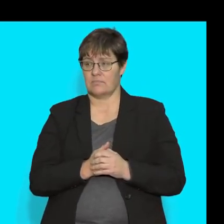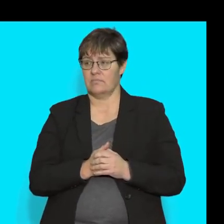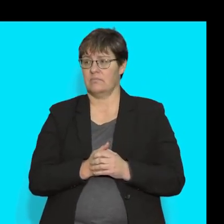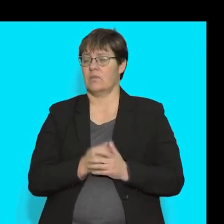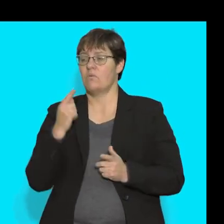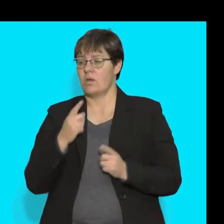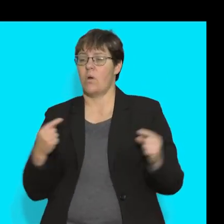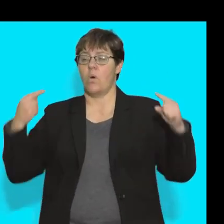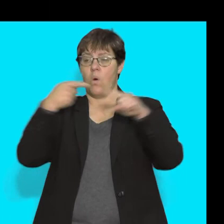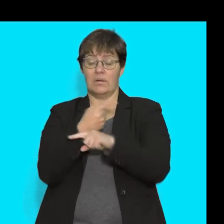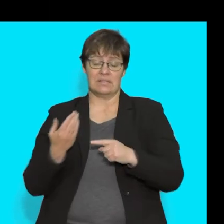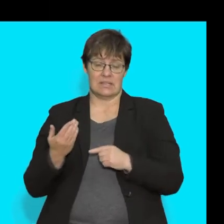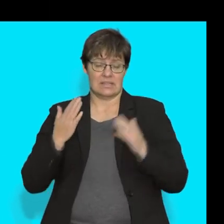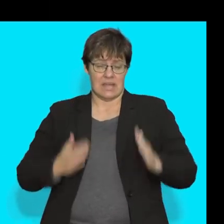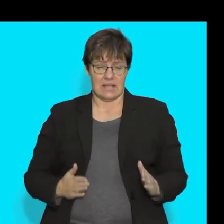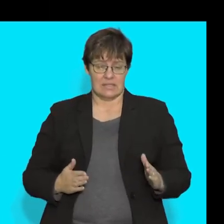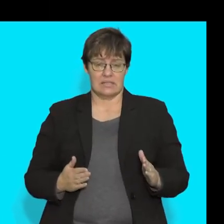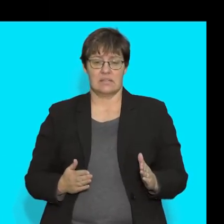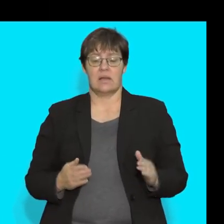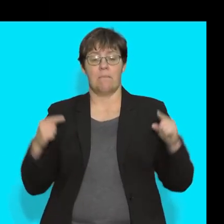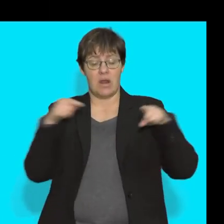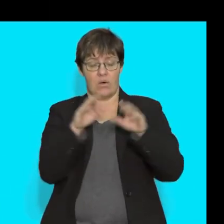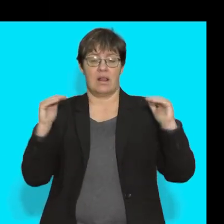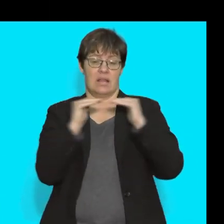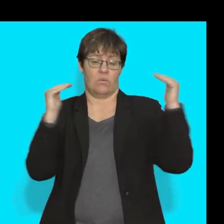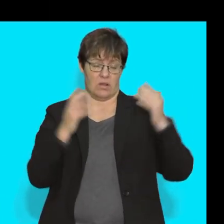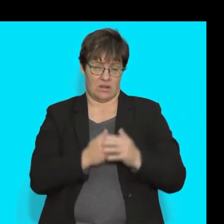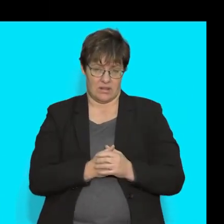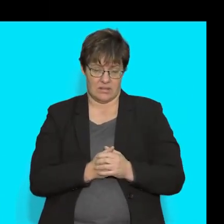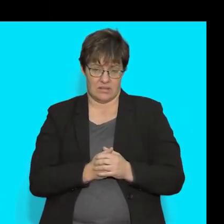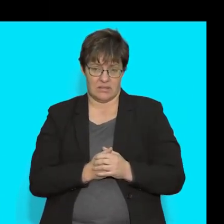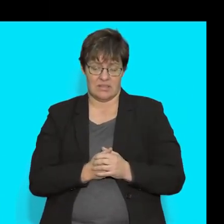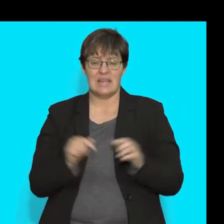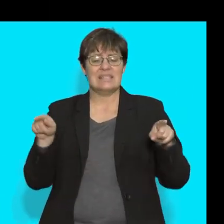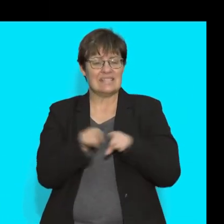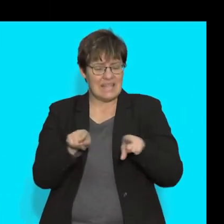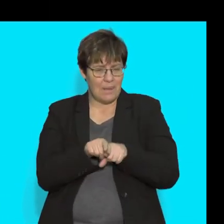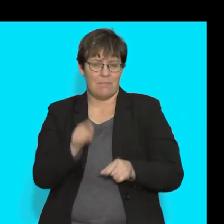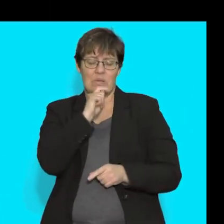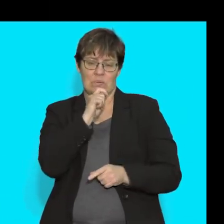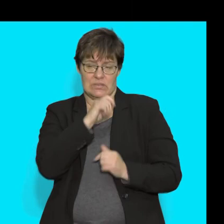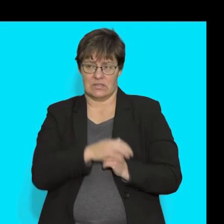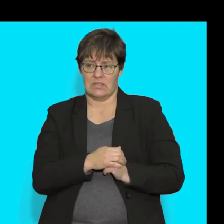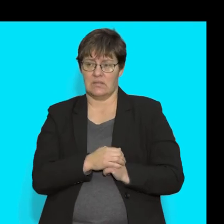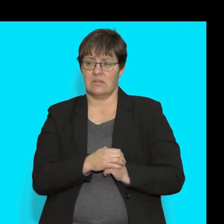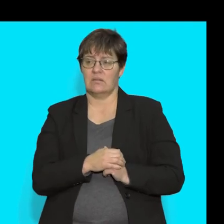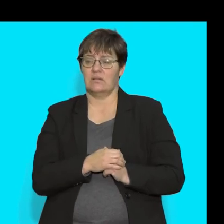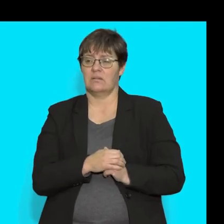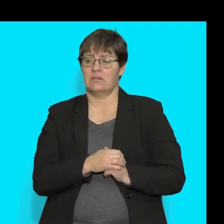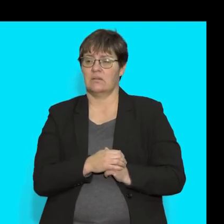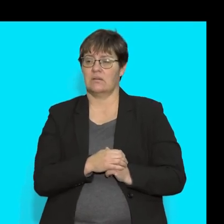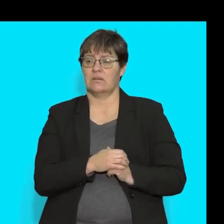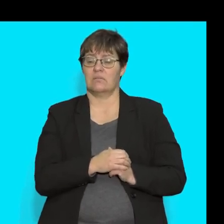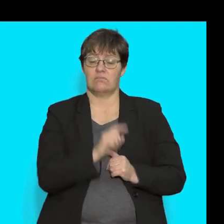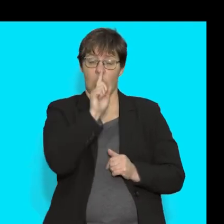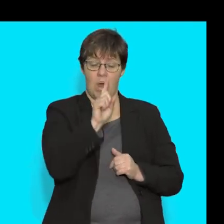it means one pair of opposite sides parallel and equal. You see, same thing that I've been using here, right?